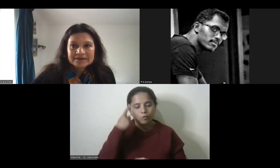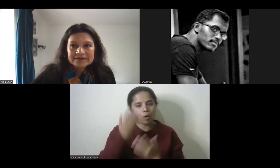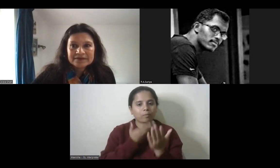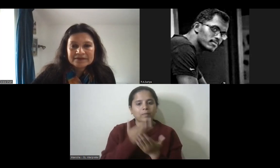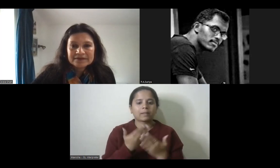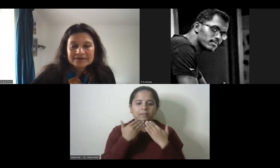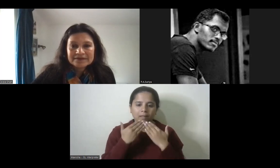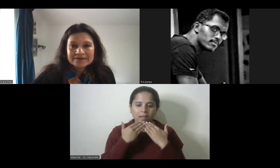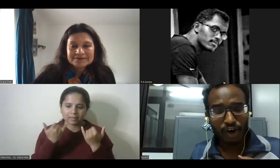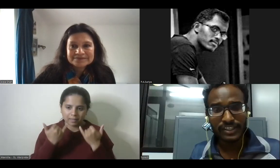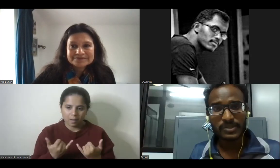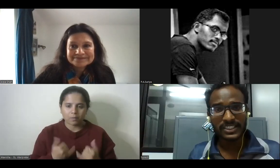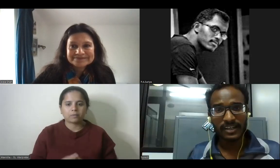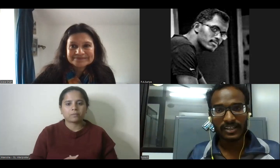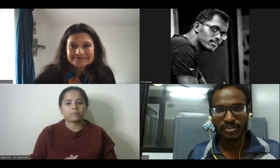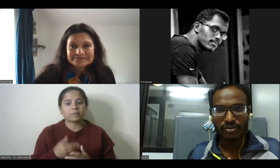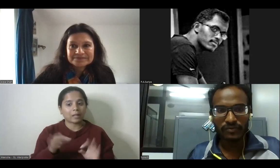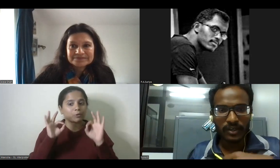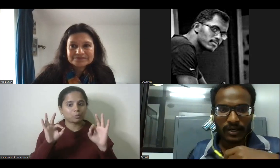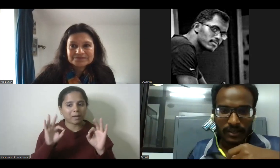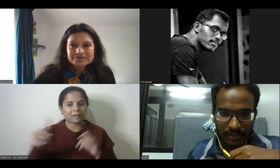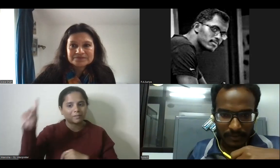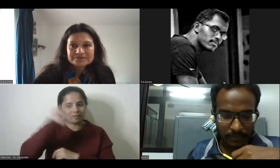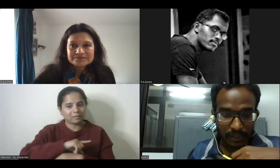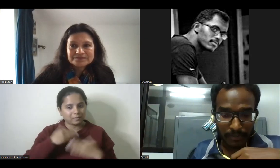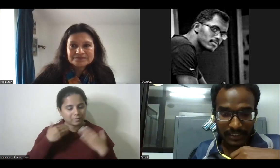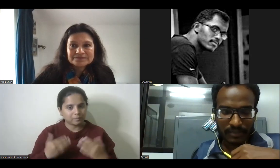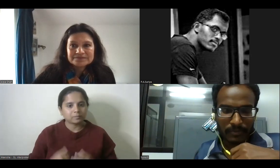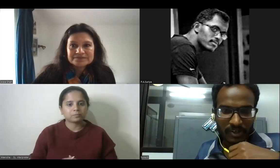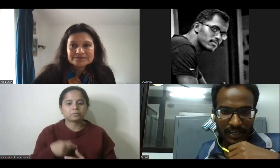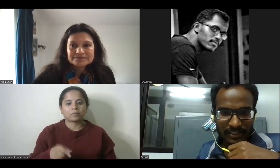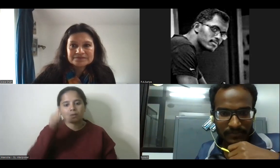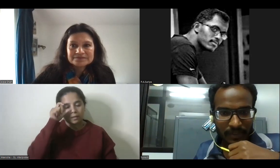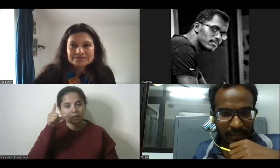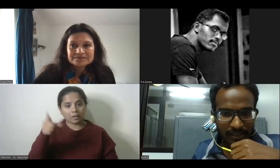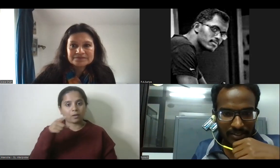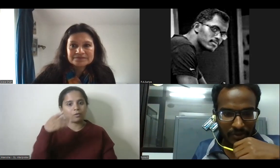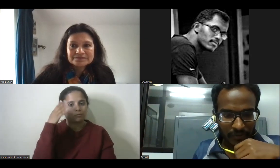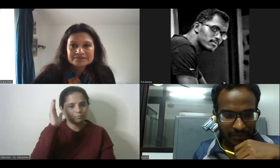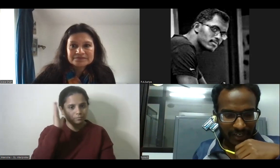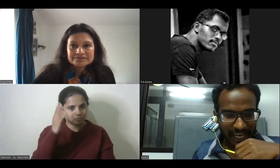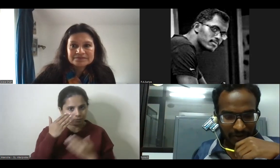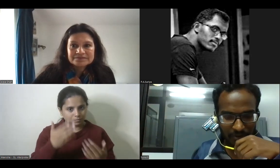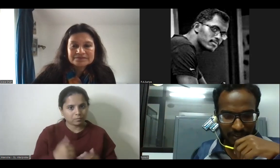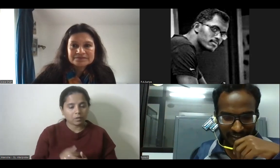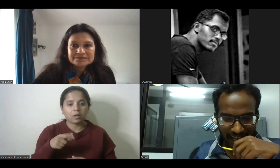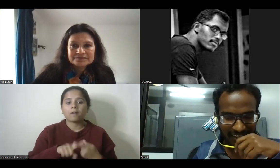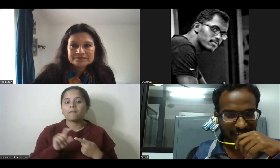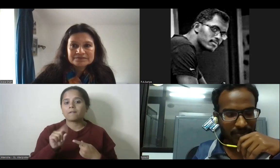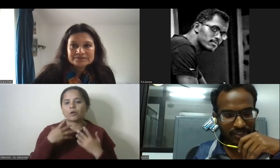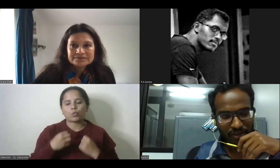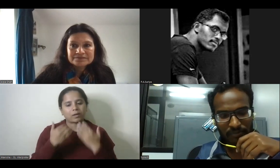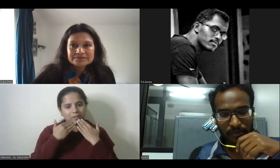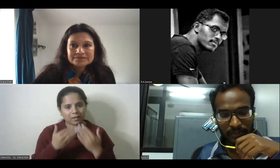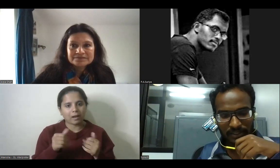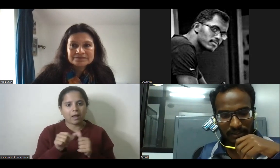of thanks on this special occasion of Ambedkar Memorial Lecture. So first of all, I have to thank